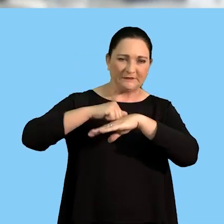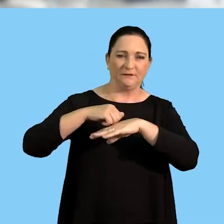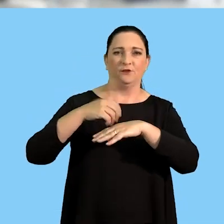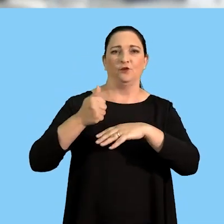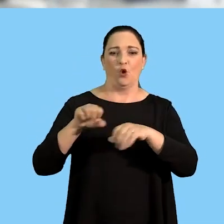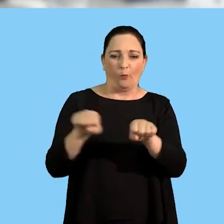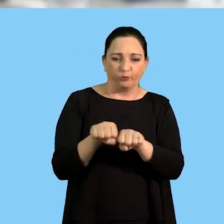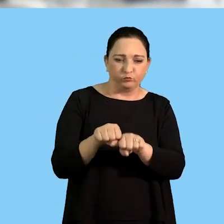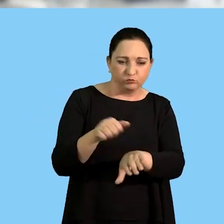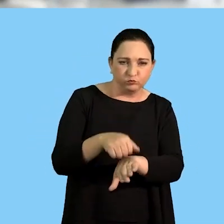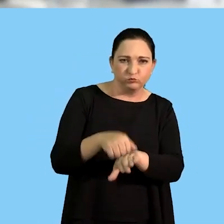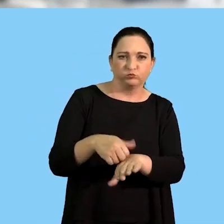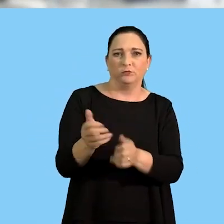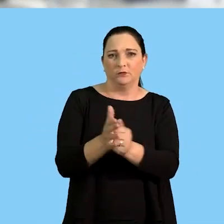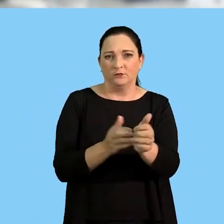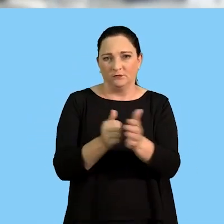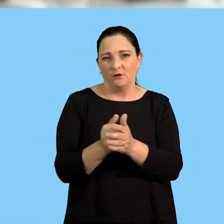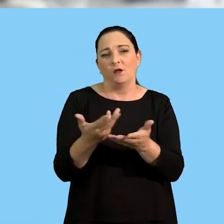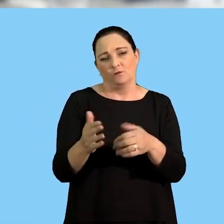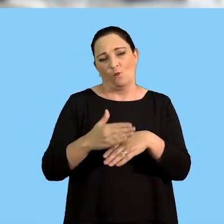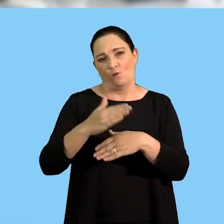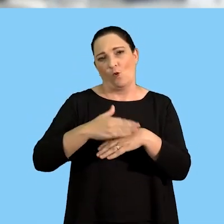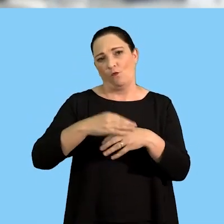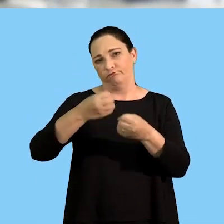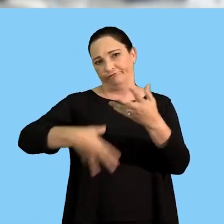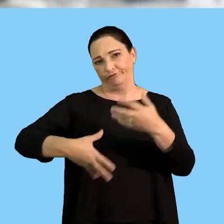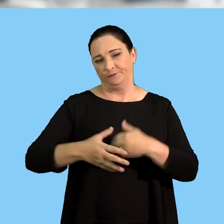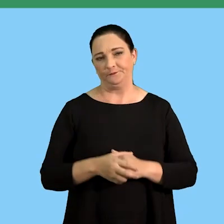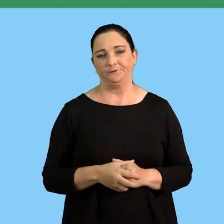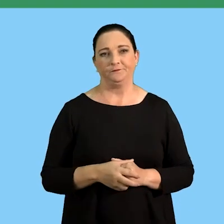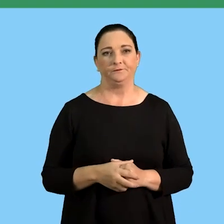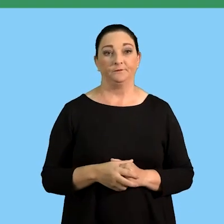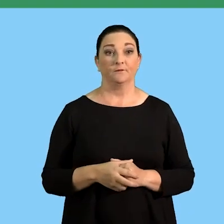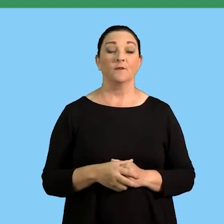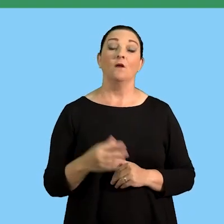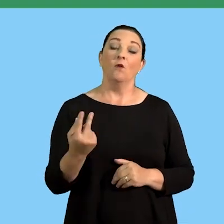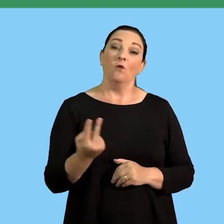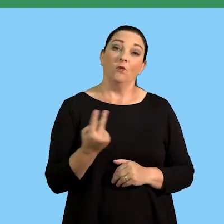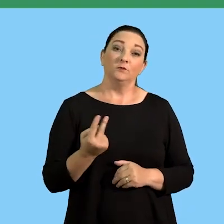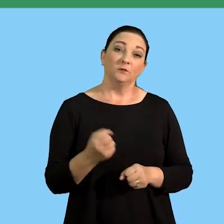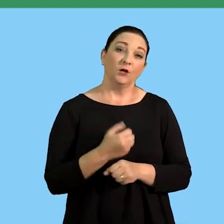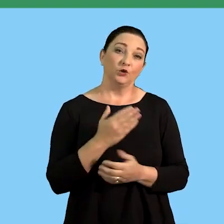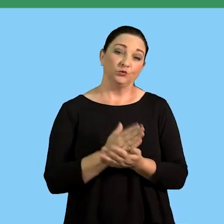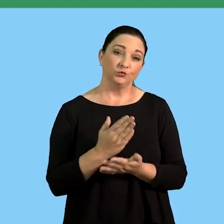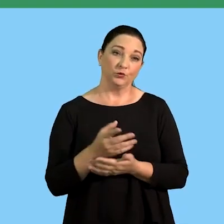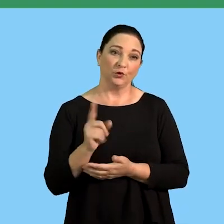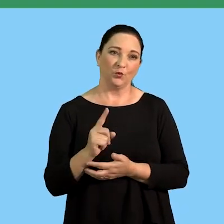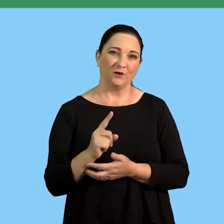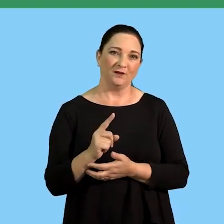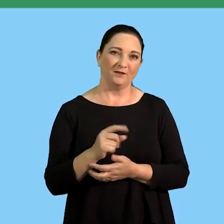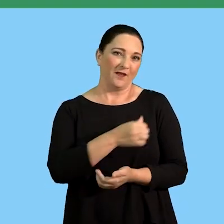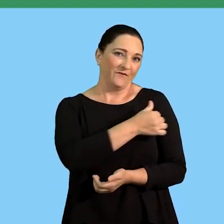helmets, for example, your boots, your gloves, and so forth. It's also there to ensure